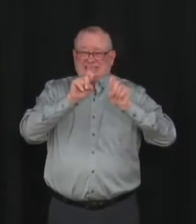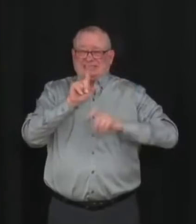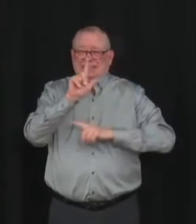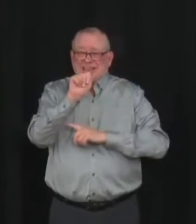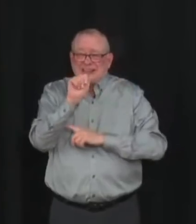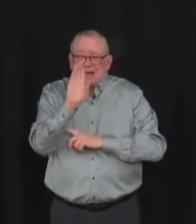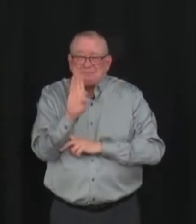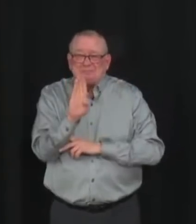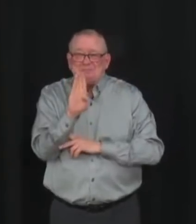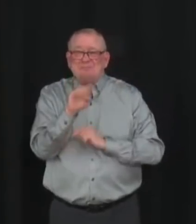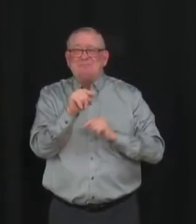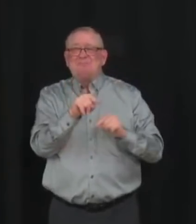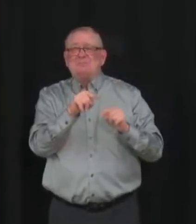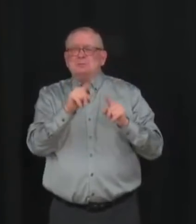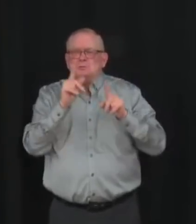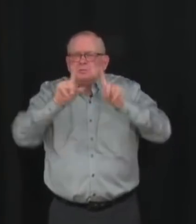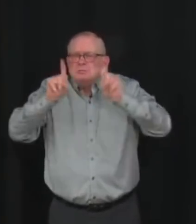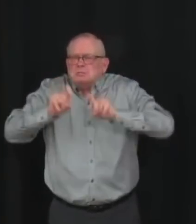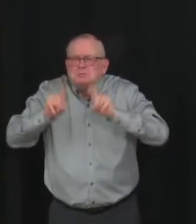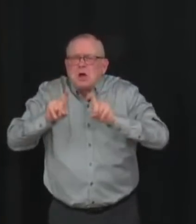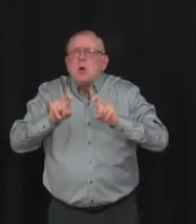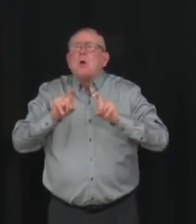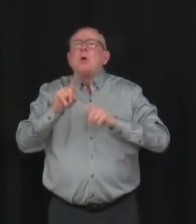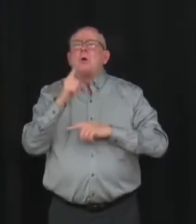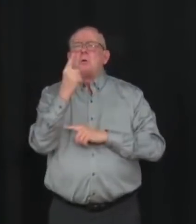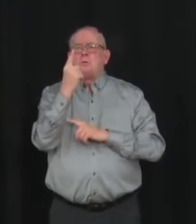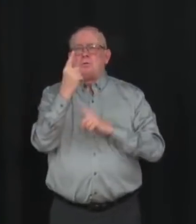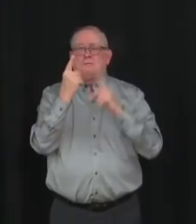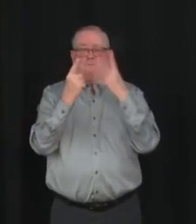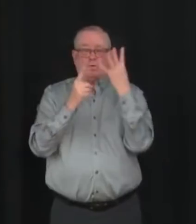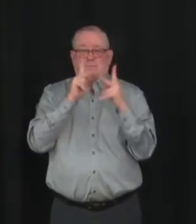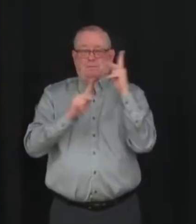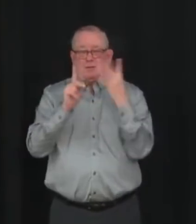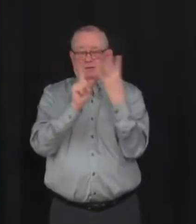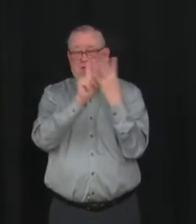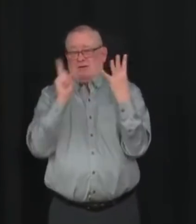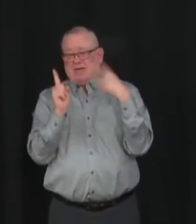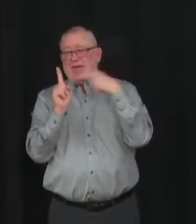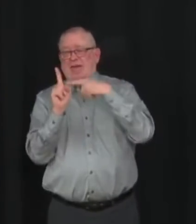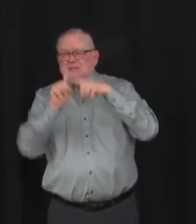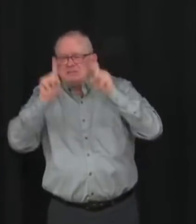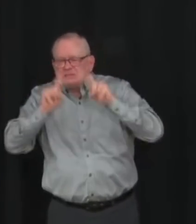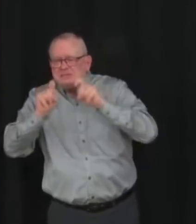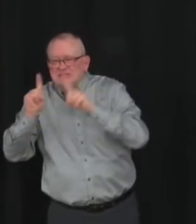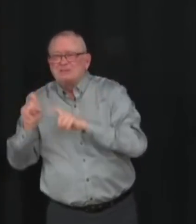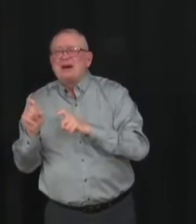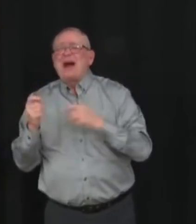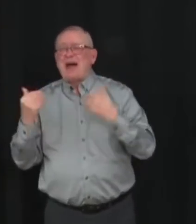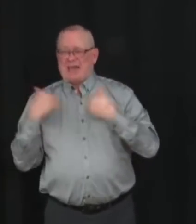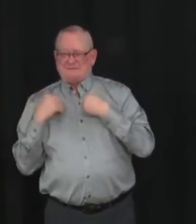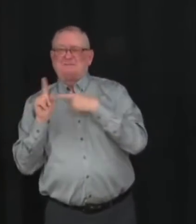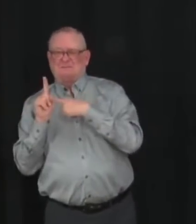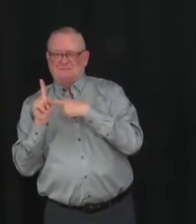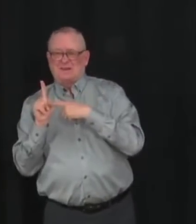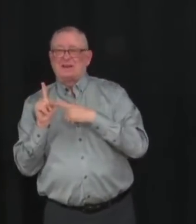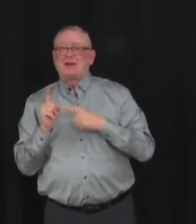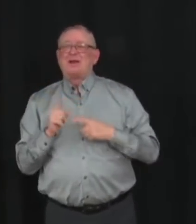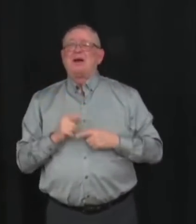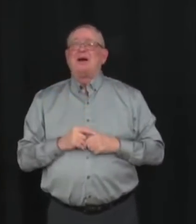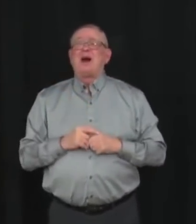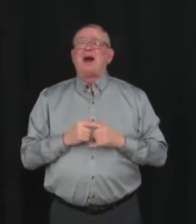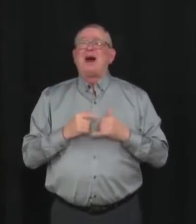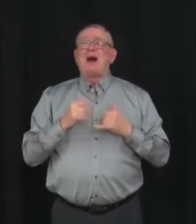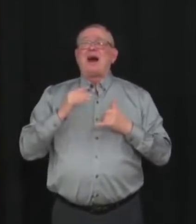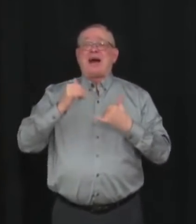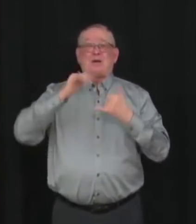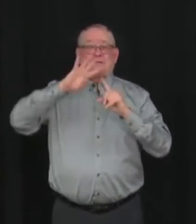6. As more individuals who are symptomatic or have been exposed to the virus test themselves at home with rapid antigen tests,